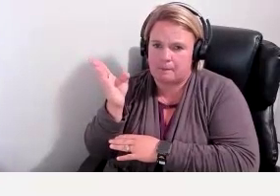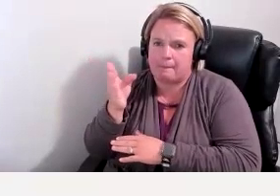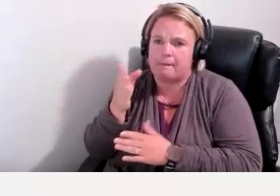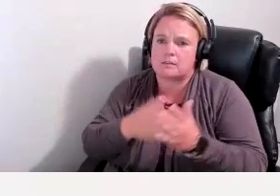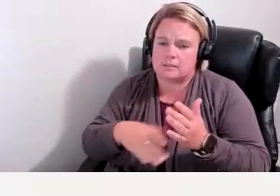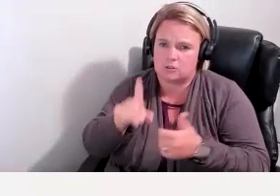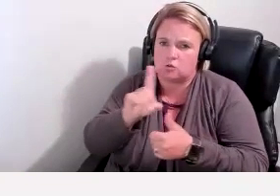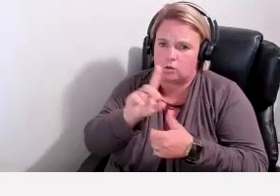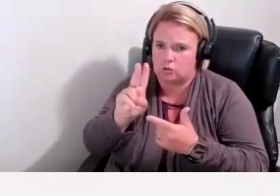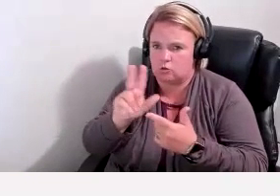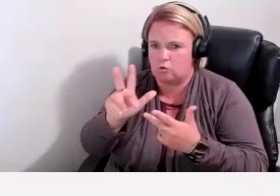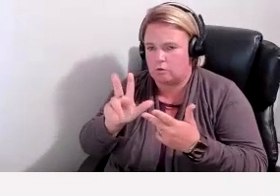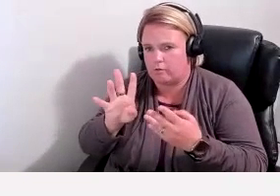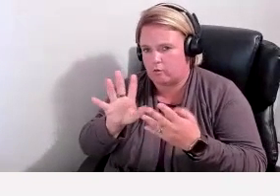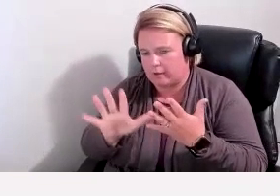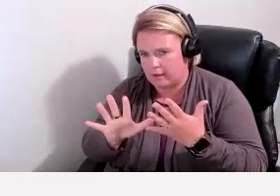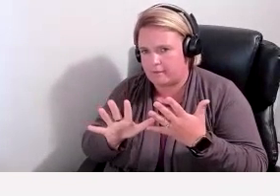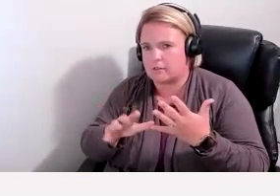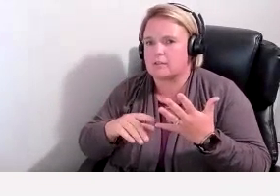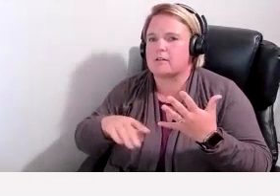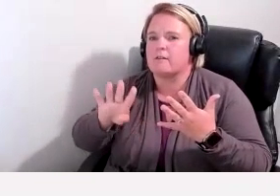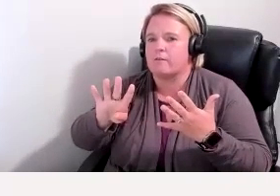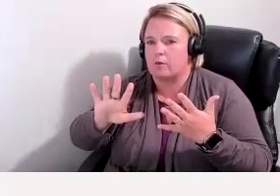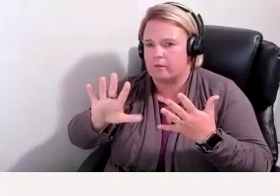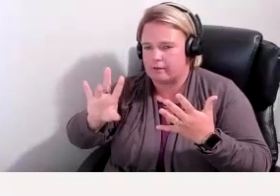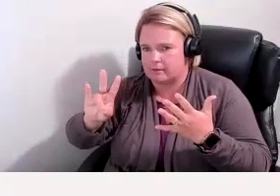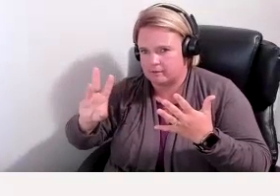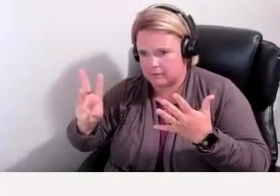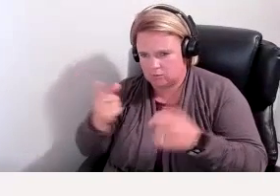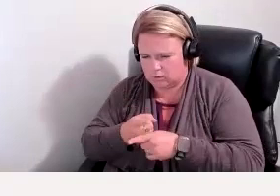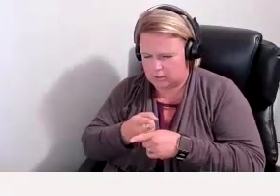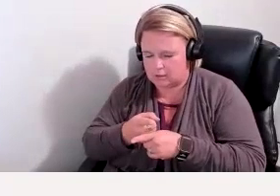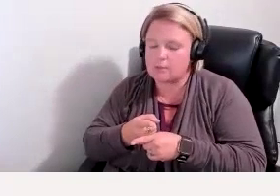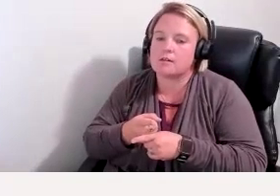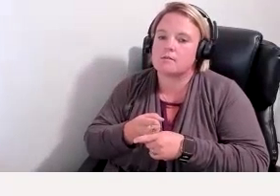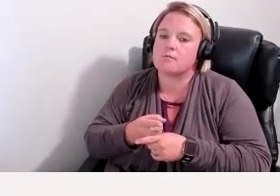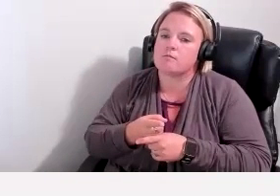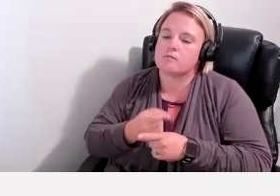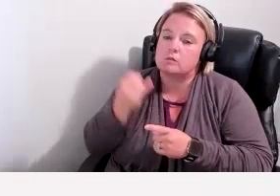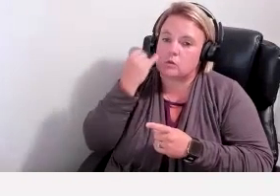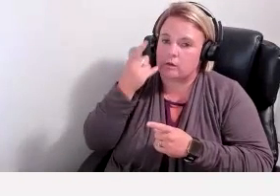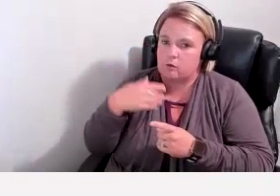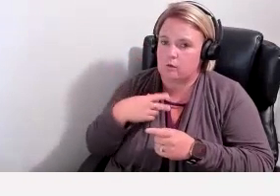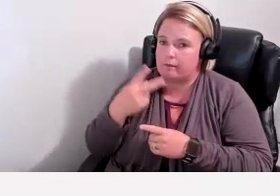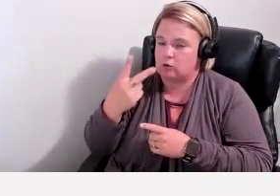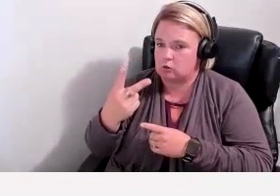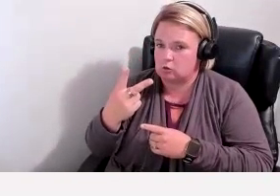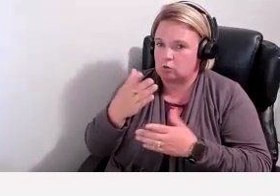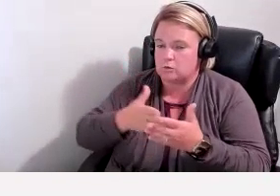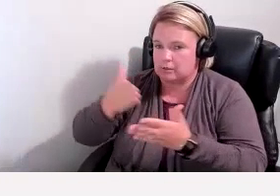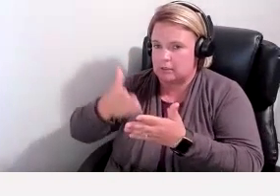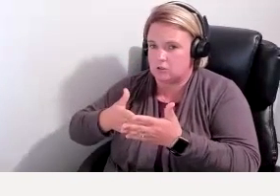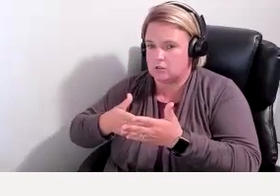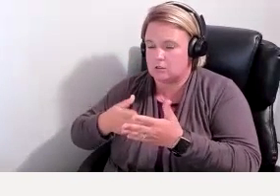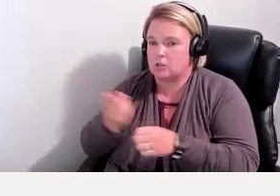1, 2, 3, 4, 5, and then section 4, 5, 7, 6, right? So if you have two sections like that and you're using